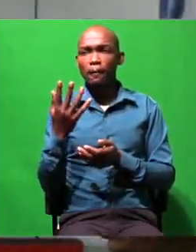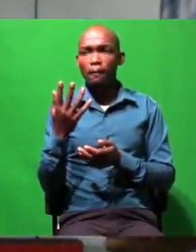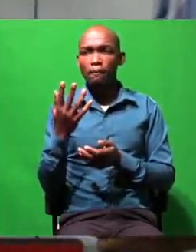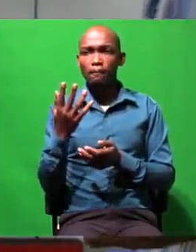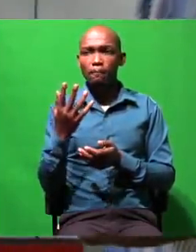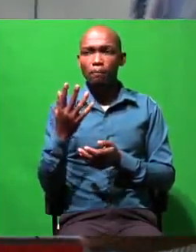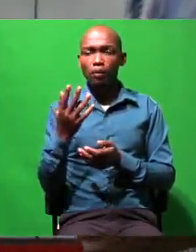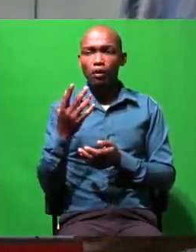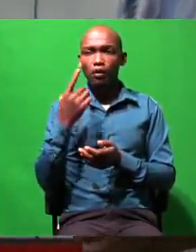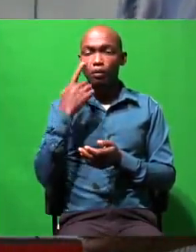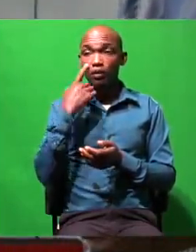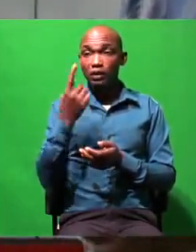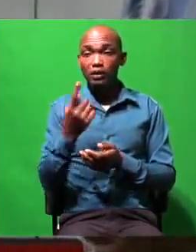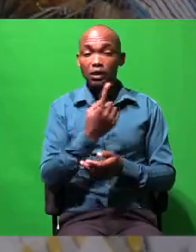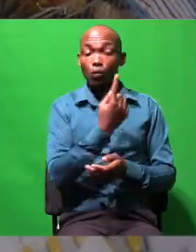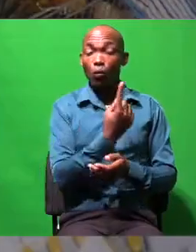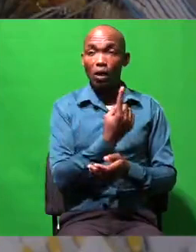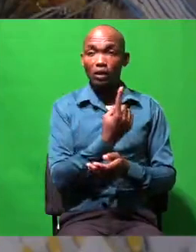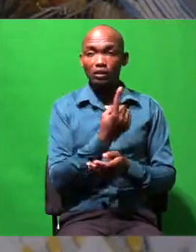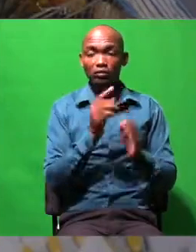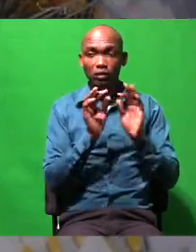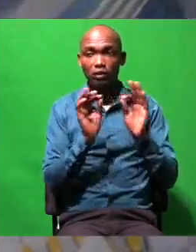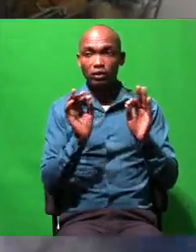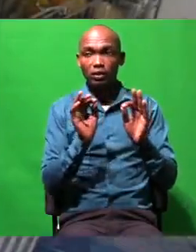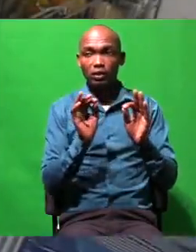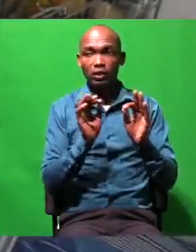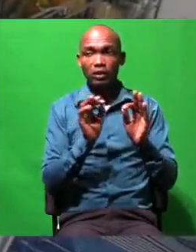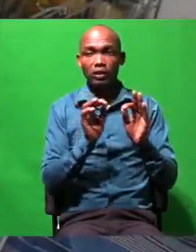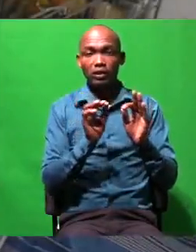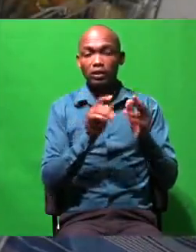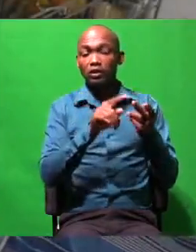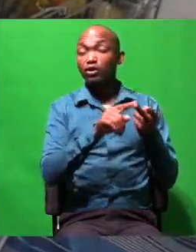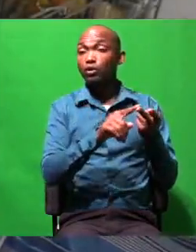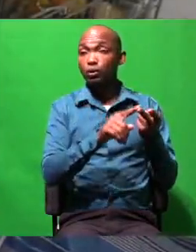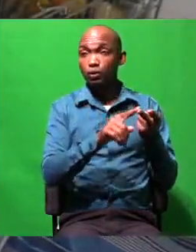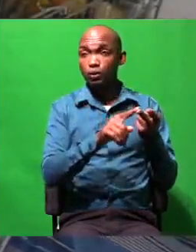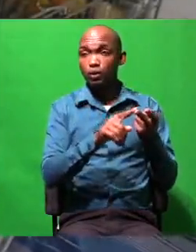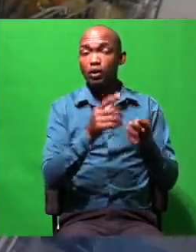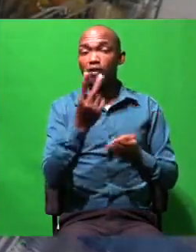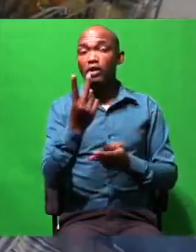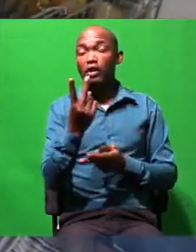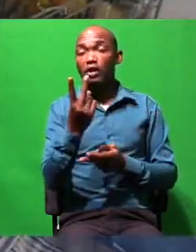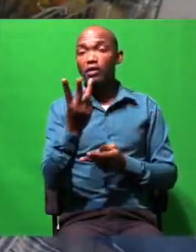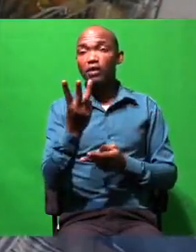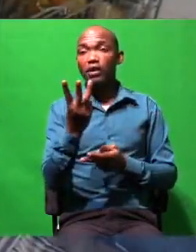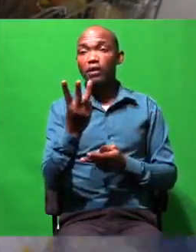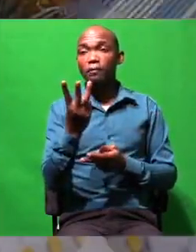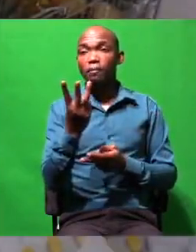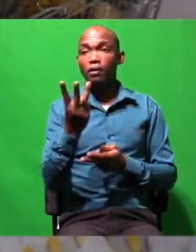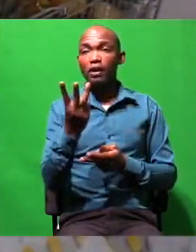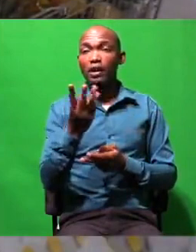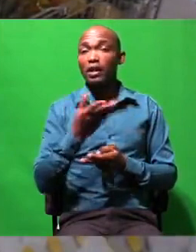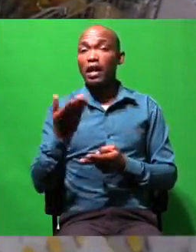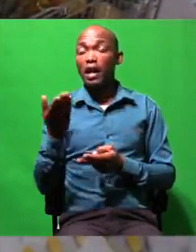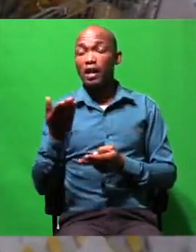You may see one in clearly. The rest one, 2, we have 3,